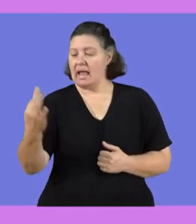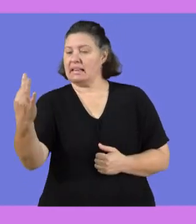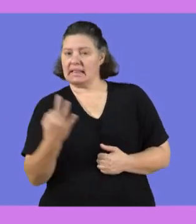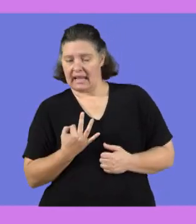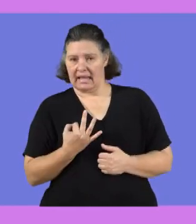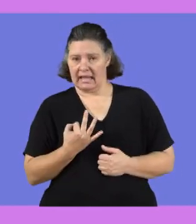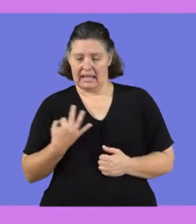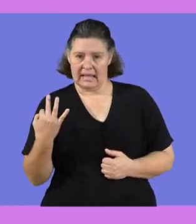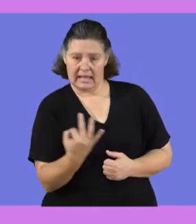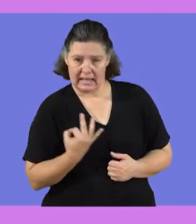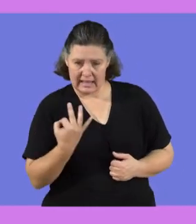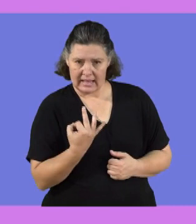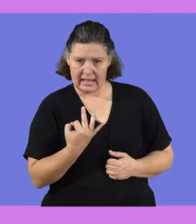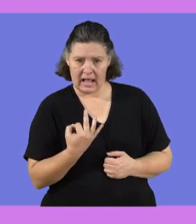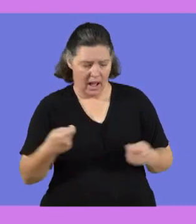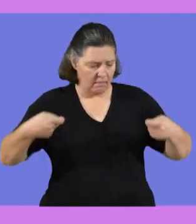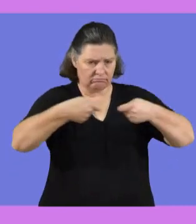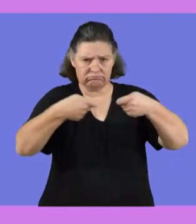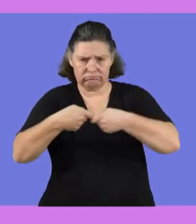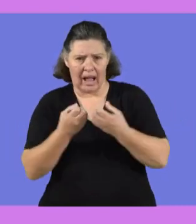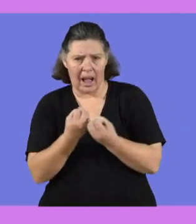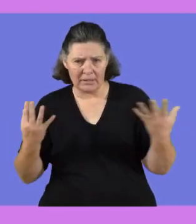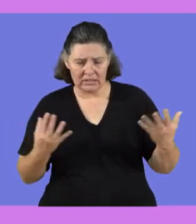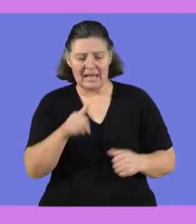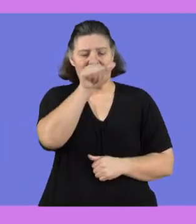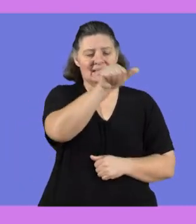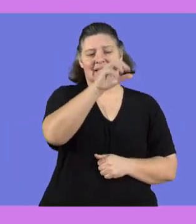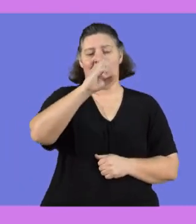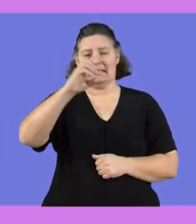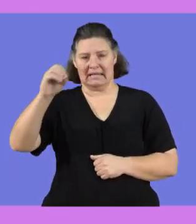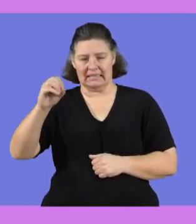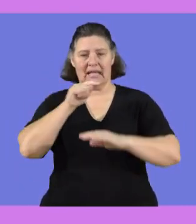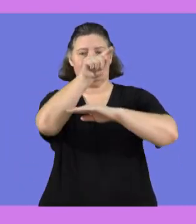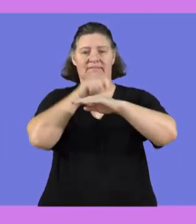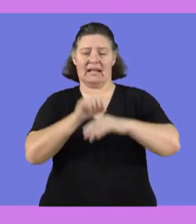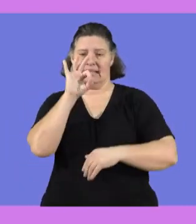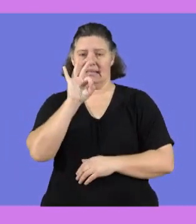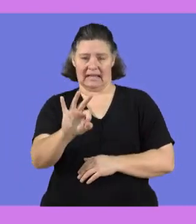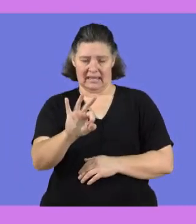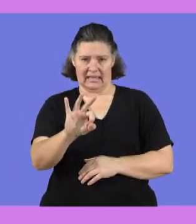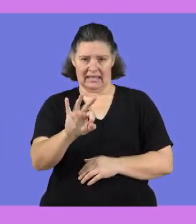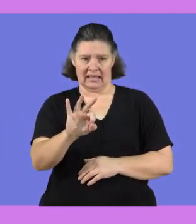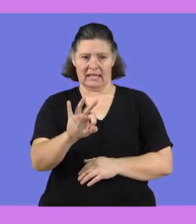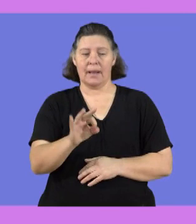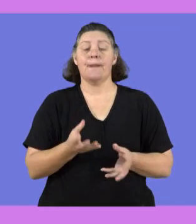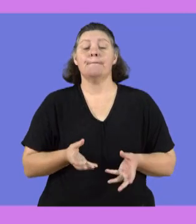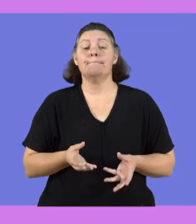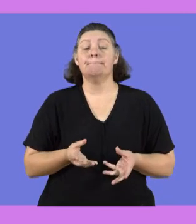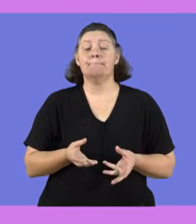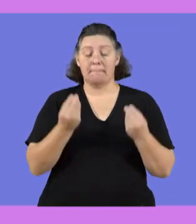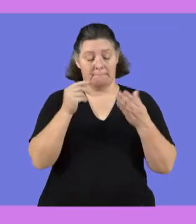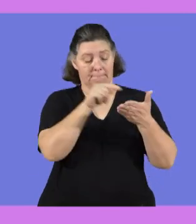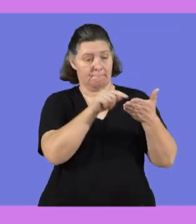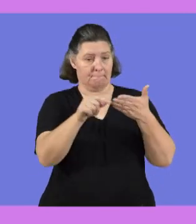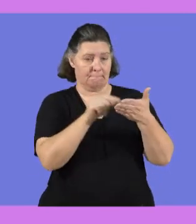And if there are 3, we will have 600 rand once more, which is divided by 3. And